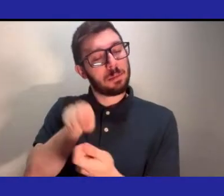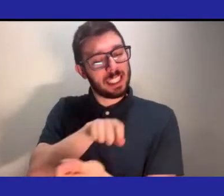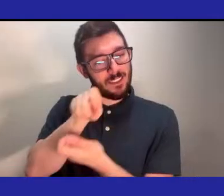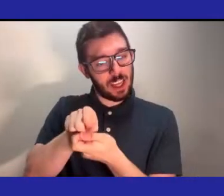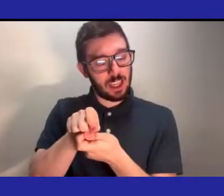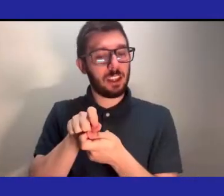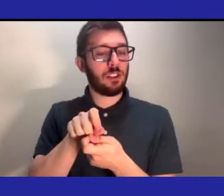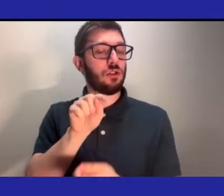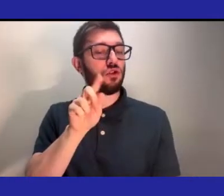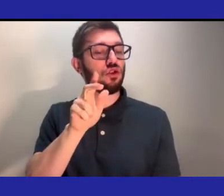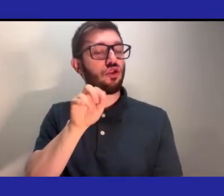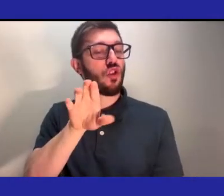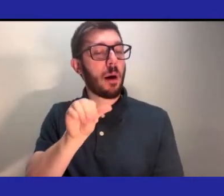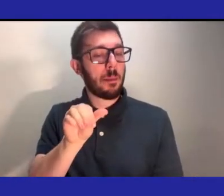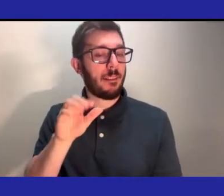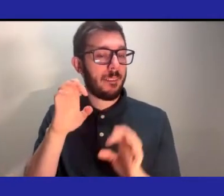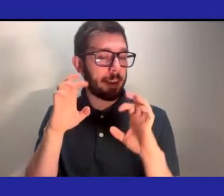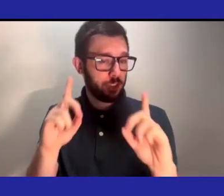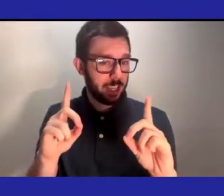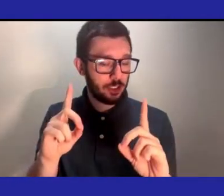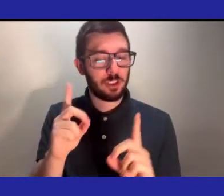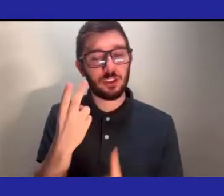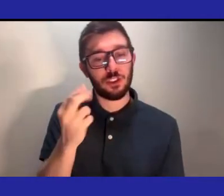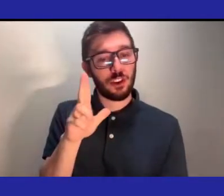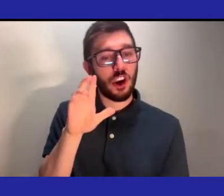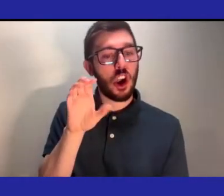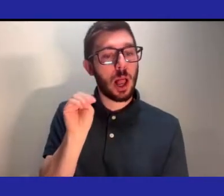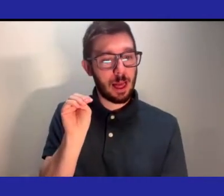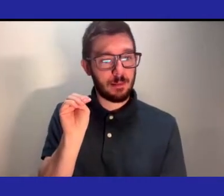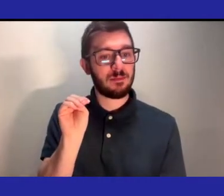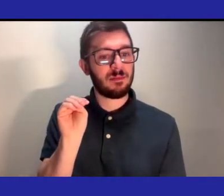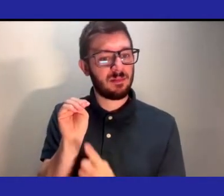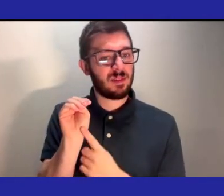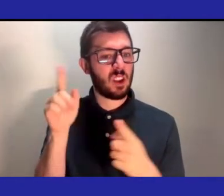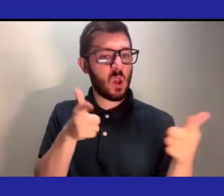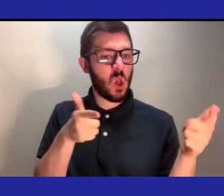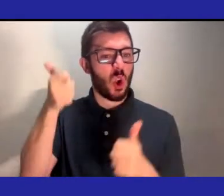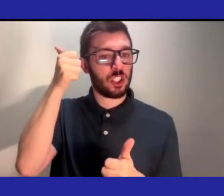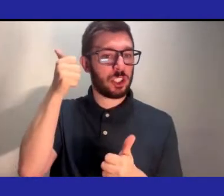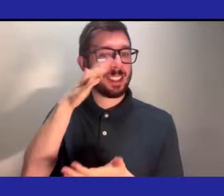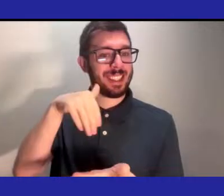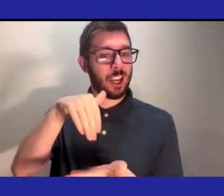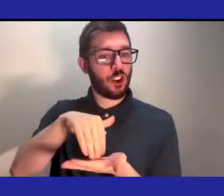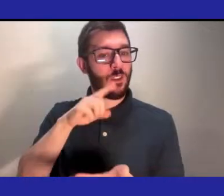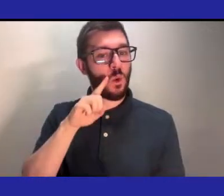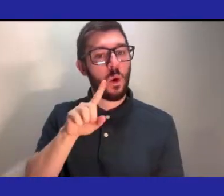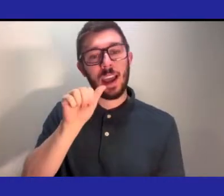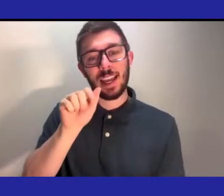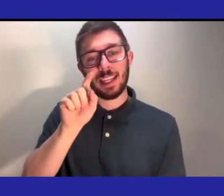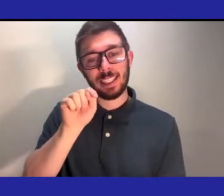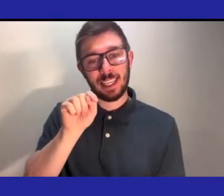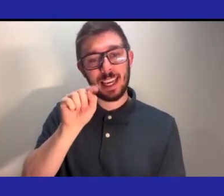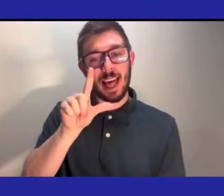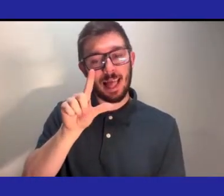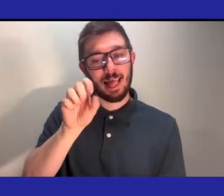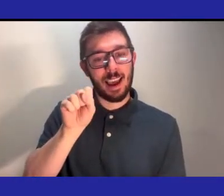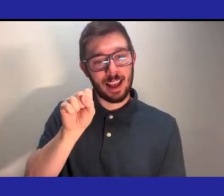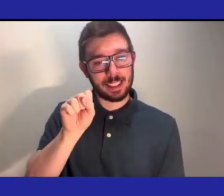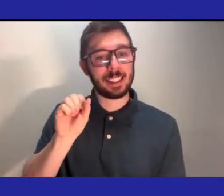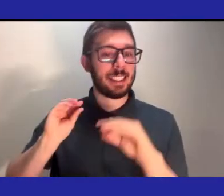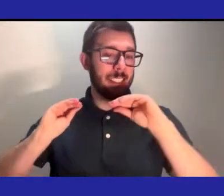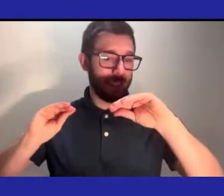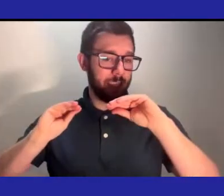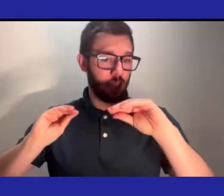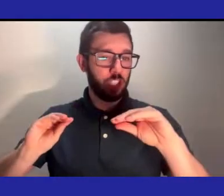education. Harlem is the largest center for providing ATLS teaching in the